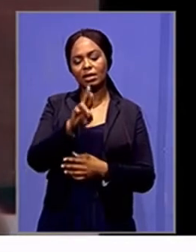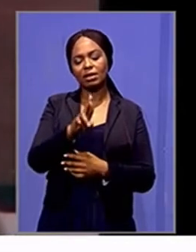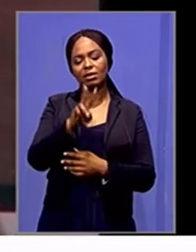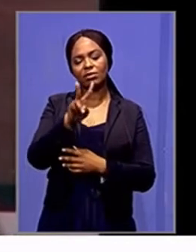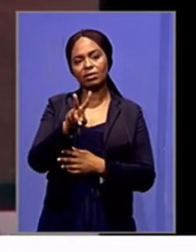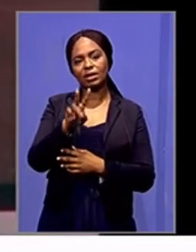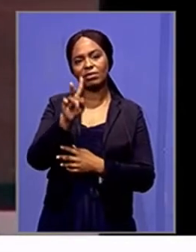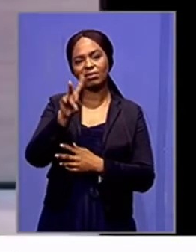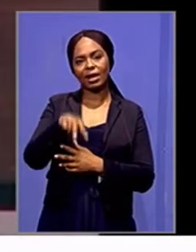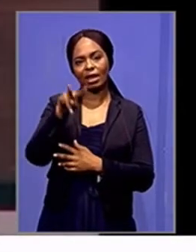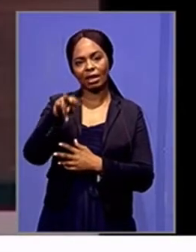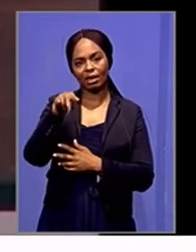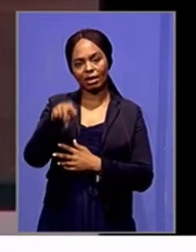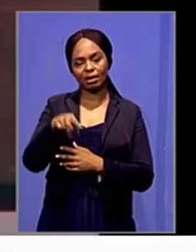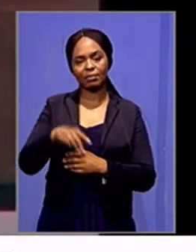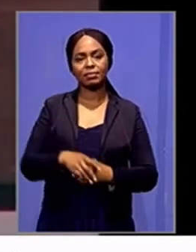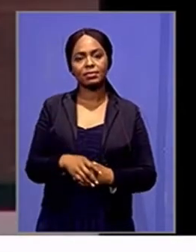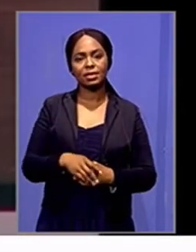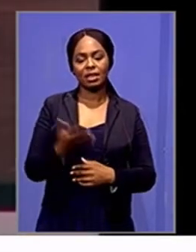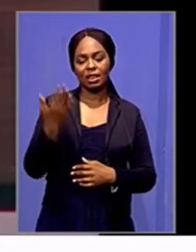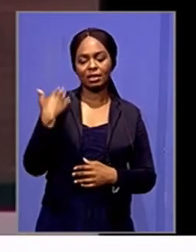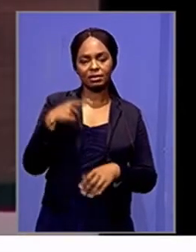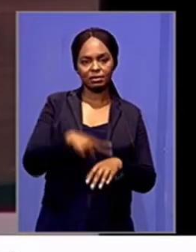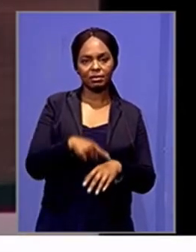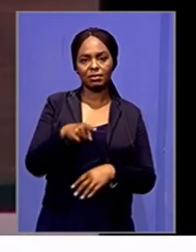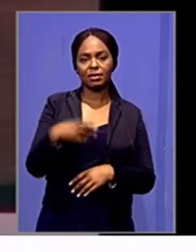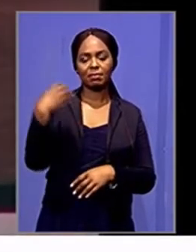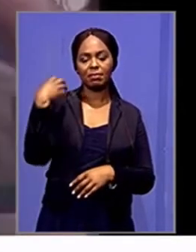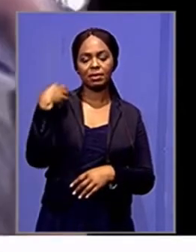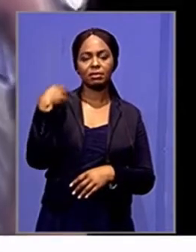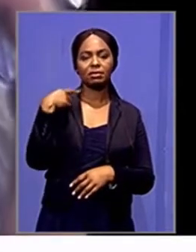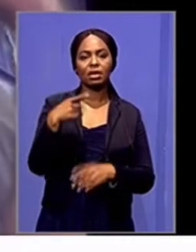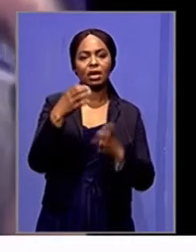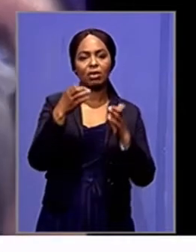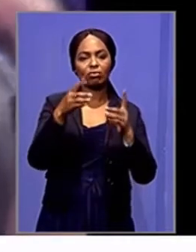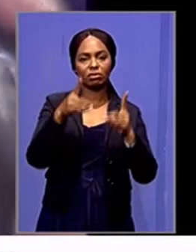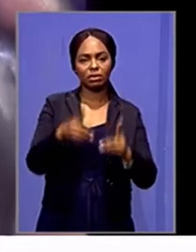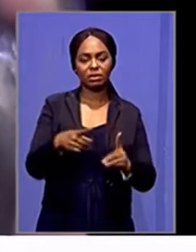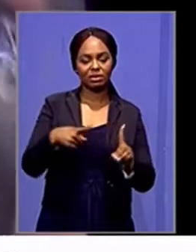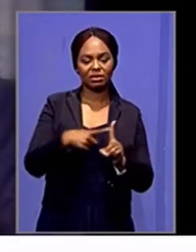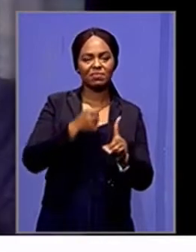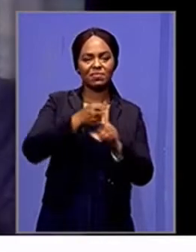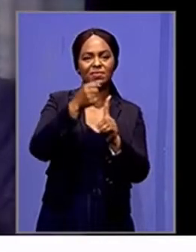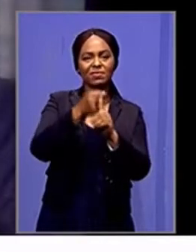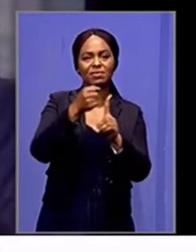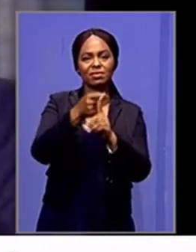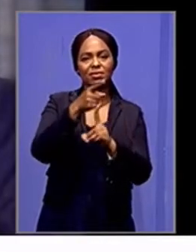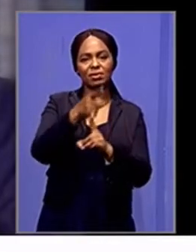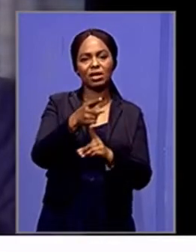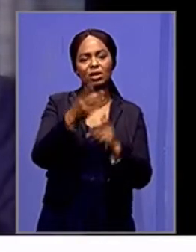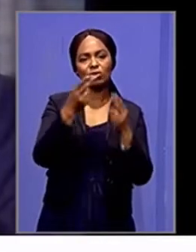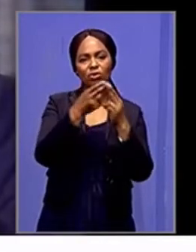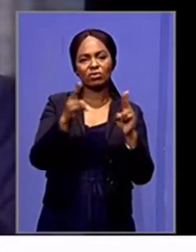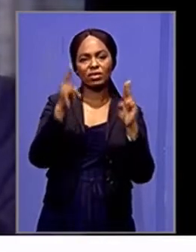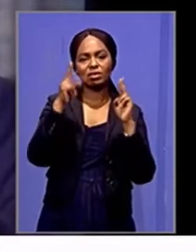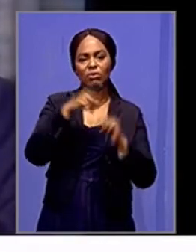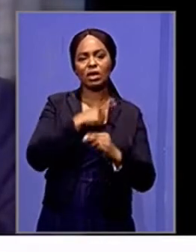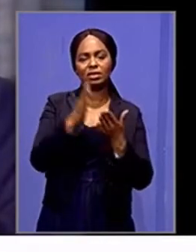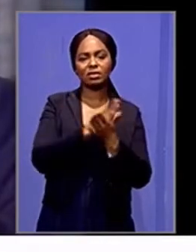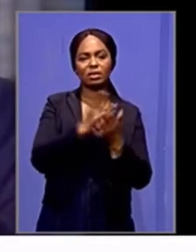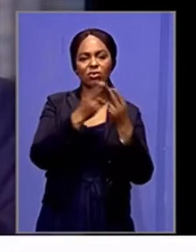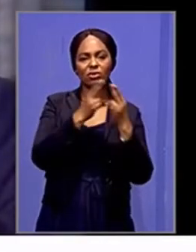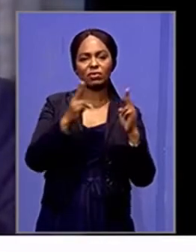ne le tona ya thuto, De Klerk o ne a ema nokeng maitlhomo a di-university tse di neng di tlhaolwa ka mmala. Ka